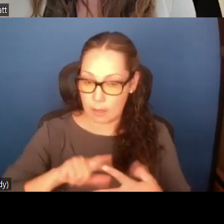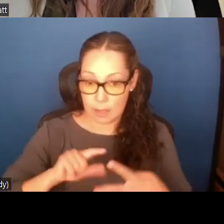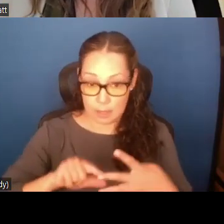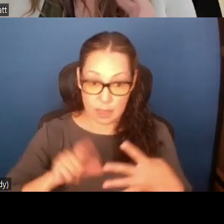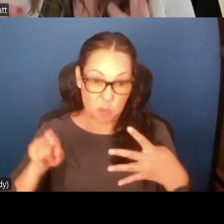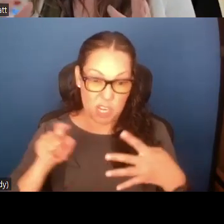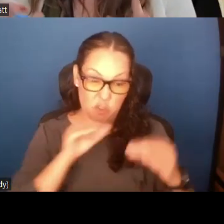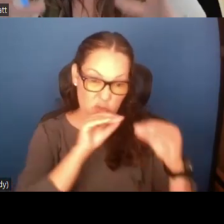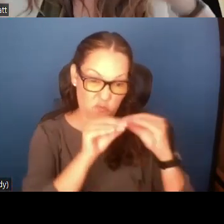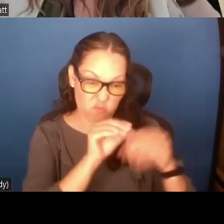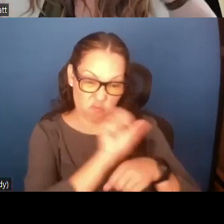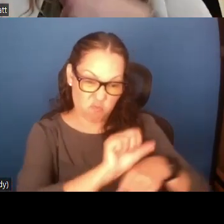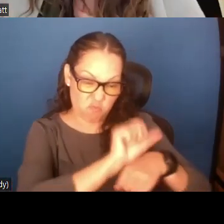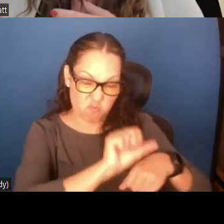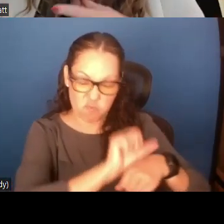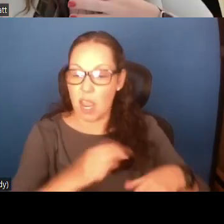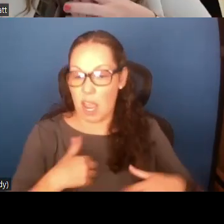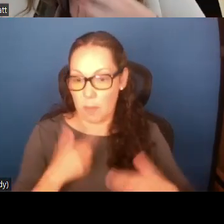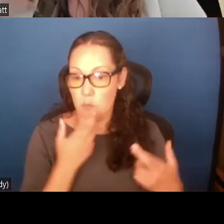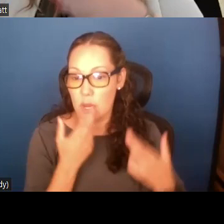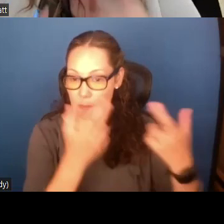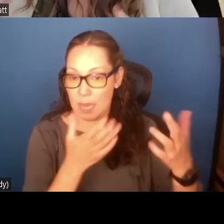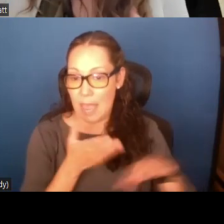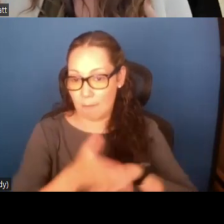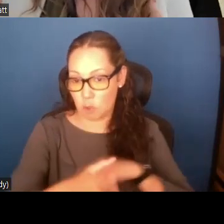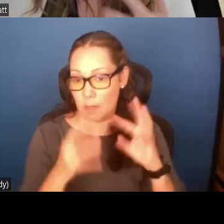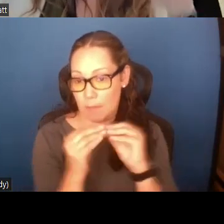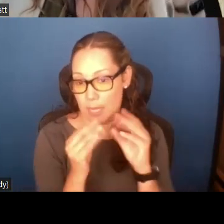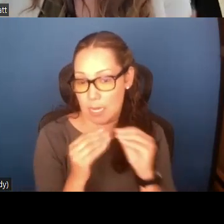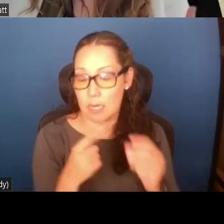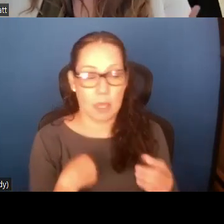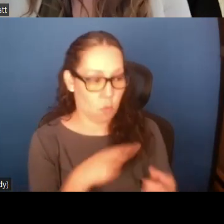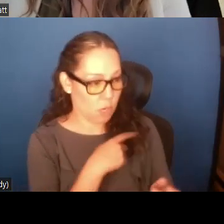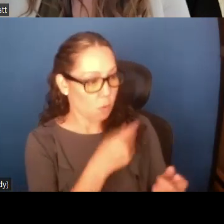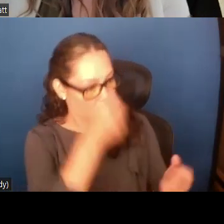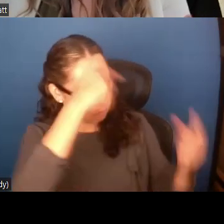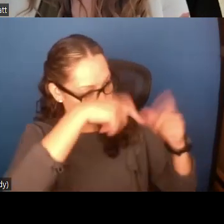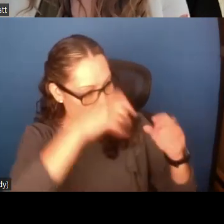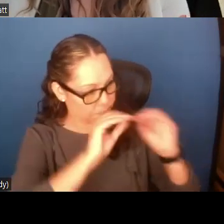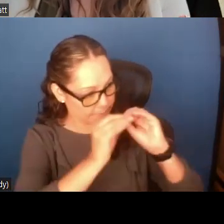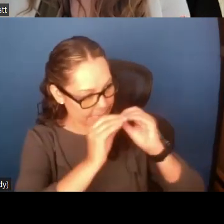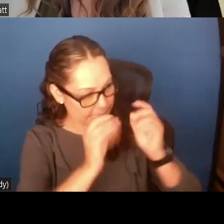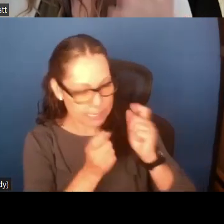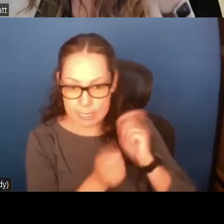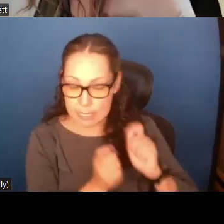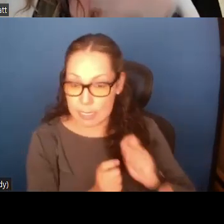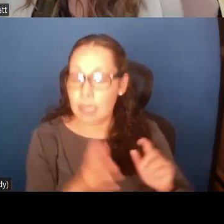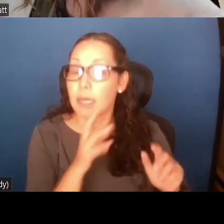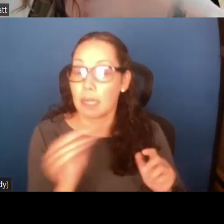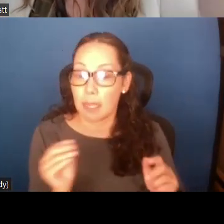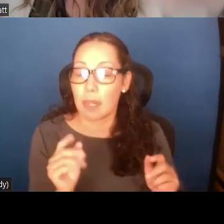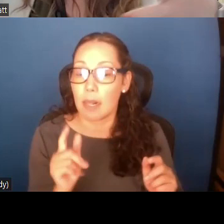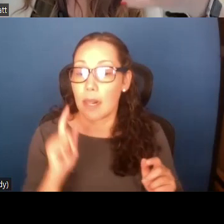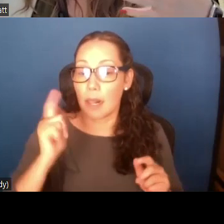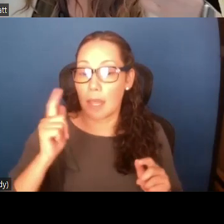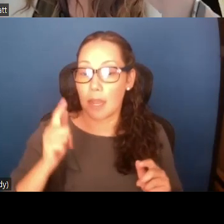bit more. I'm going to recommend, after the meeting, we'll do a little bit more iterating, and what we'll share at the end of the conversation today is we're going to do